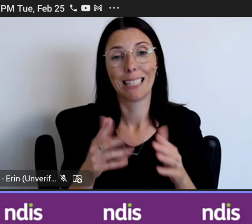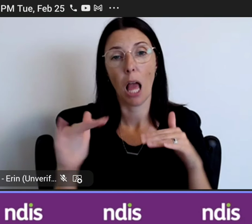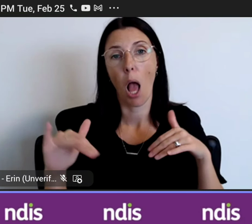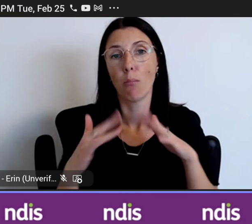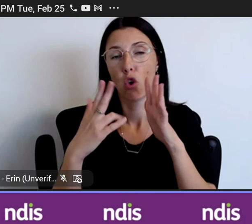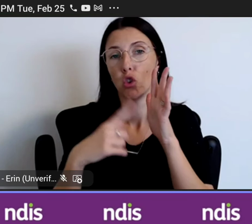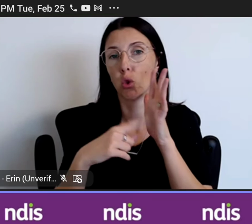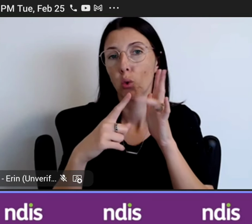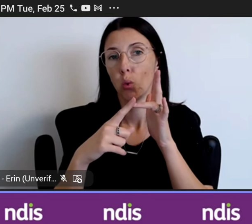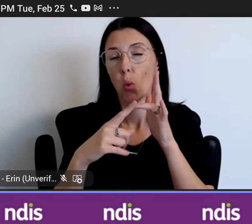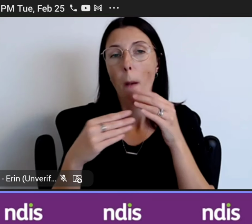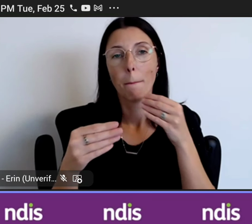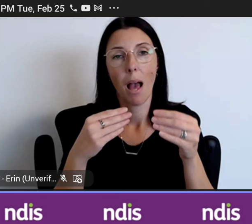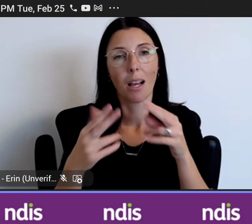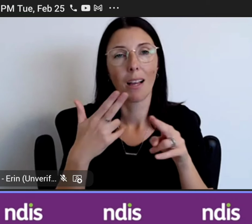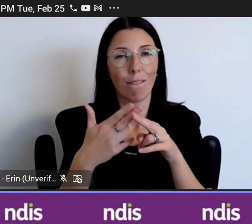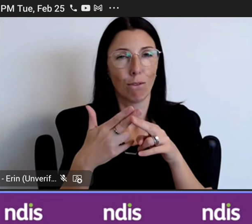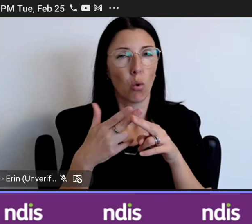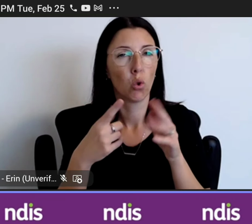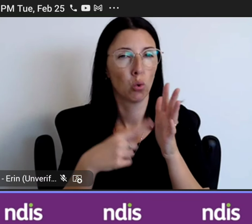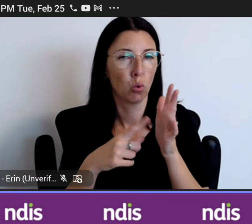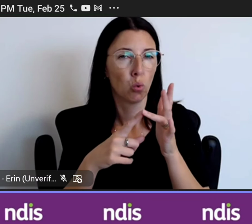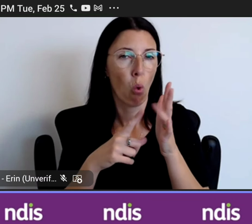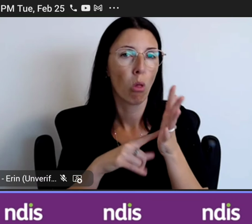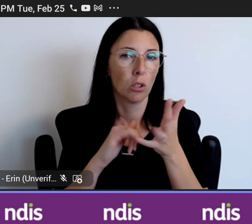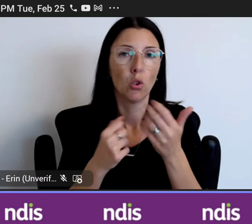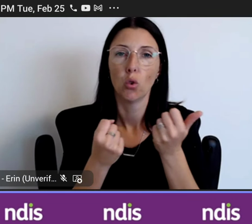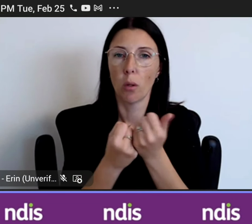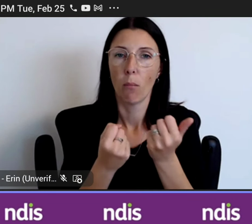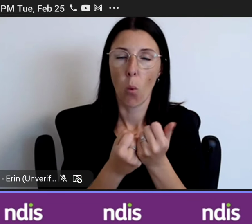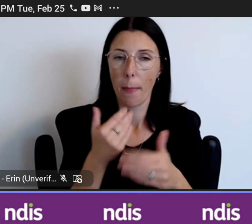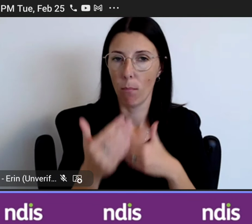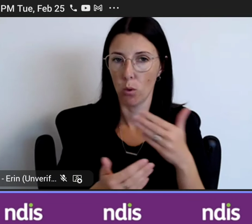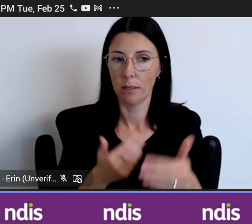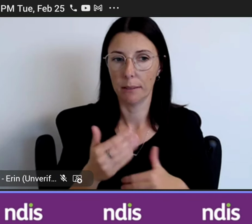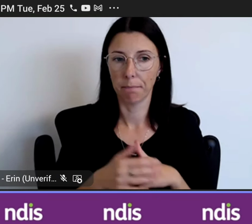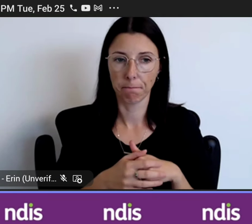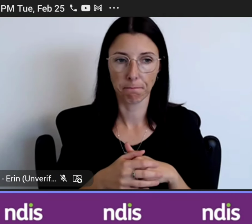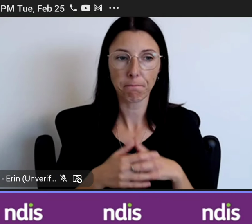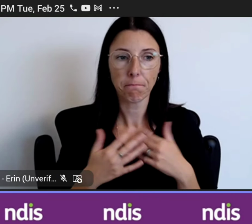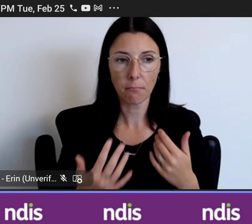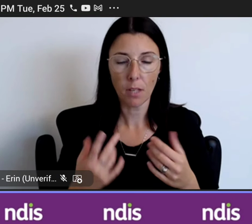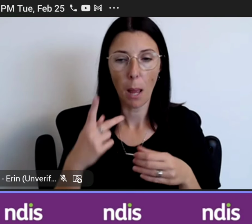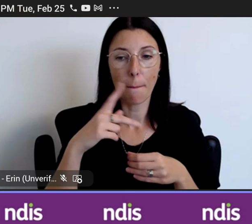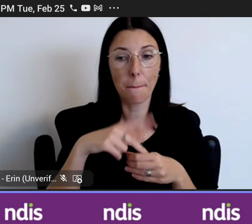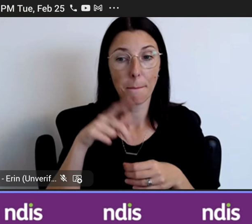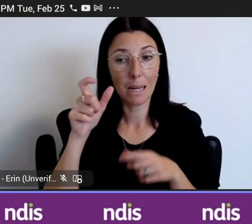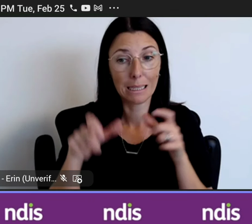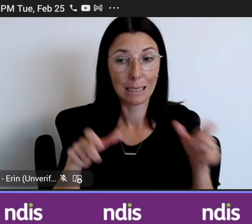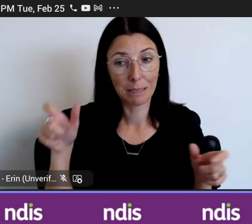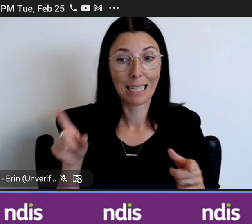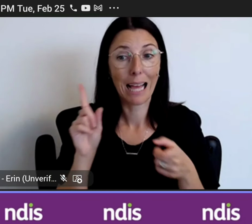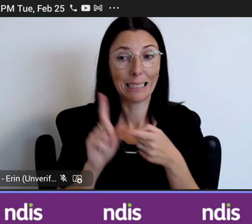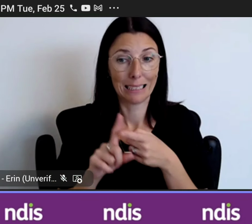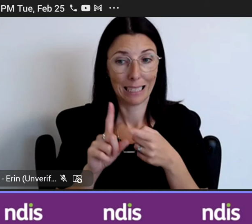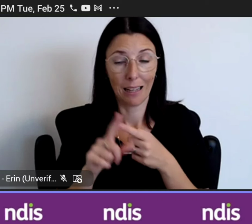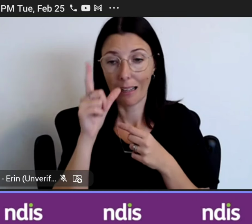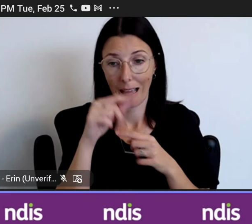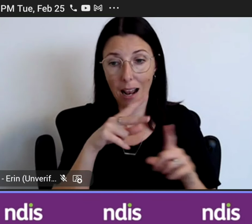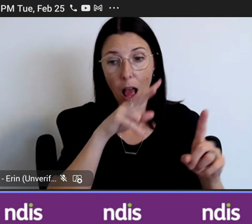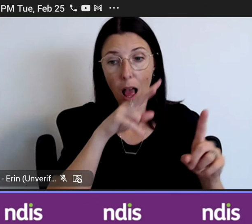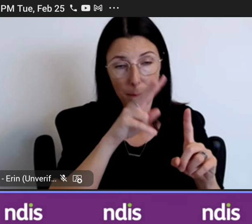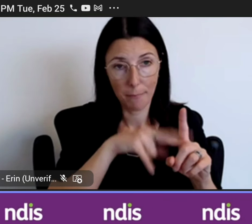assessment tools to start to support this process. So participants will still be able to apply to